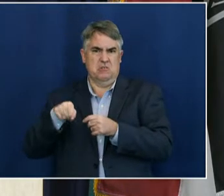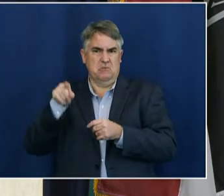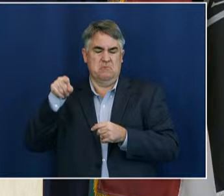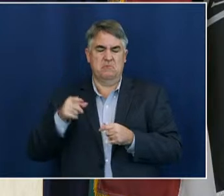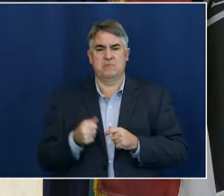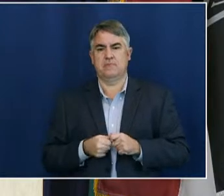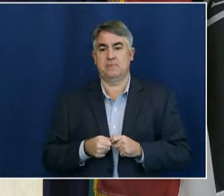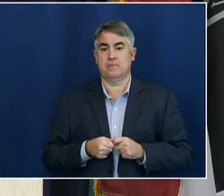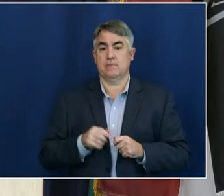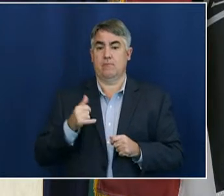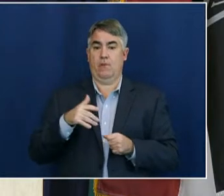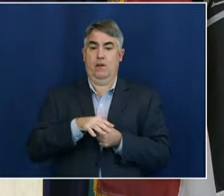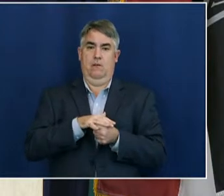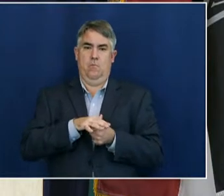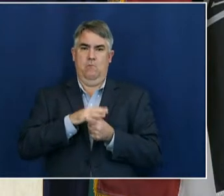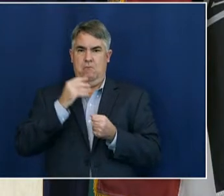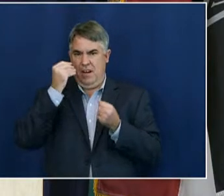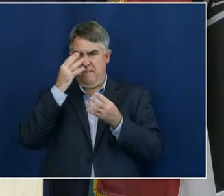that as needed.